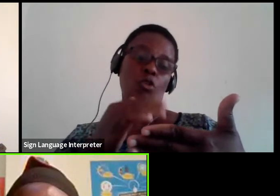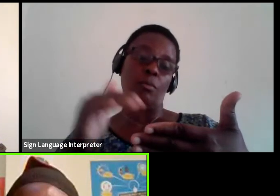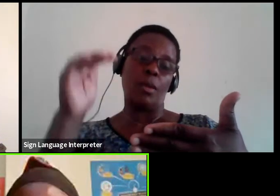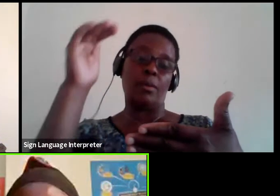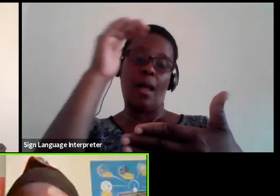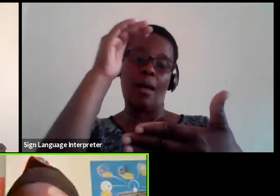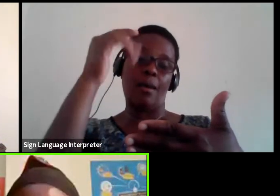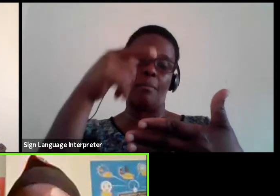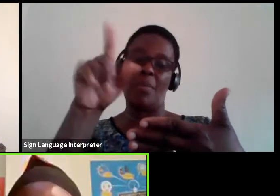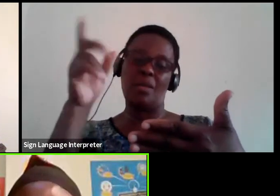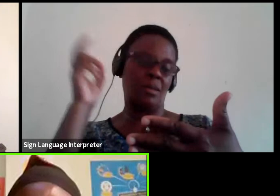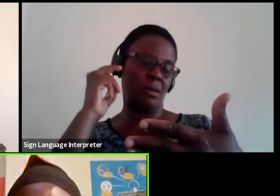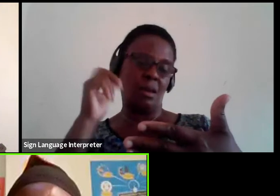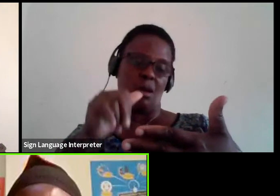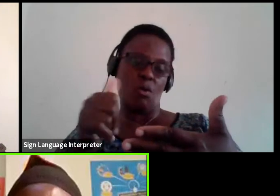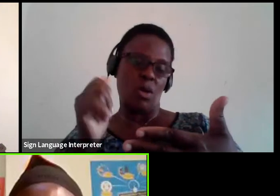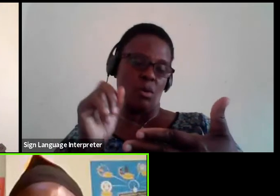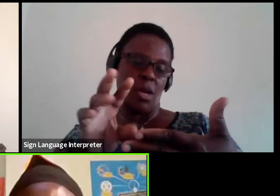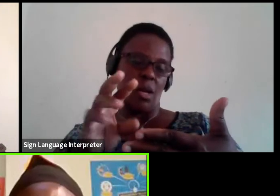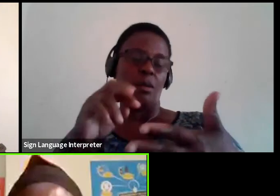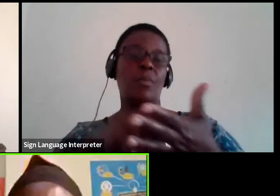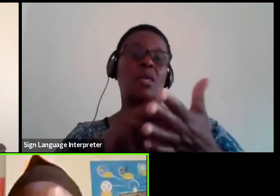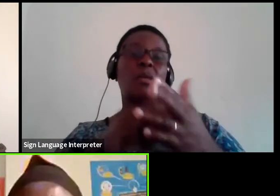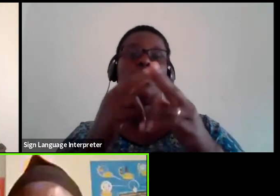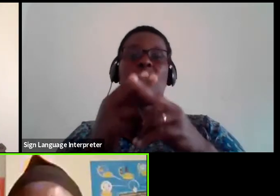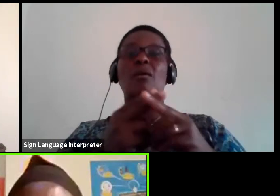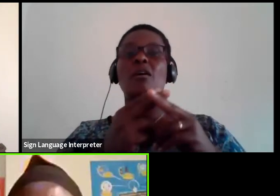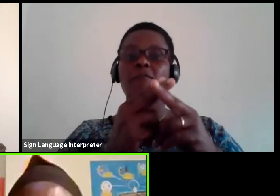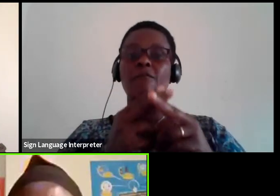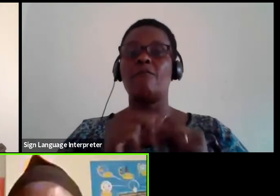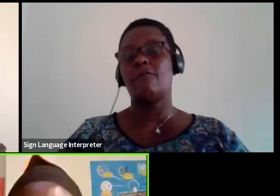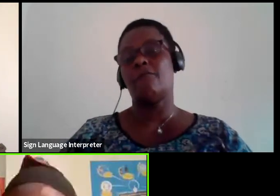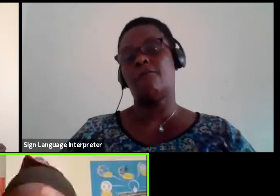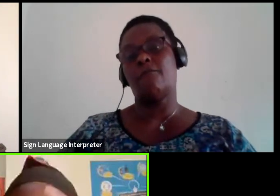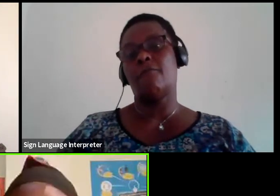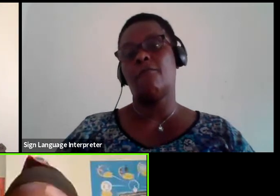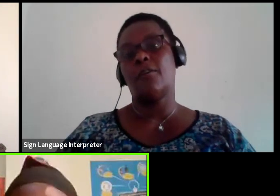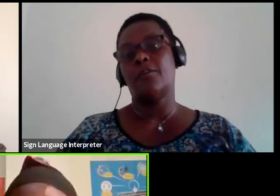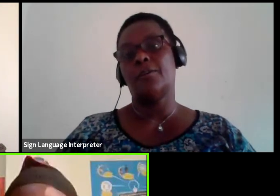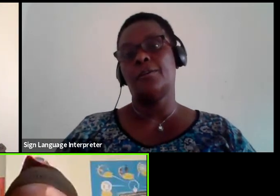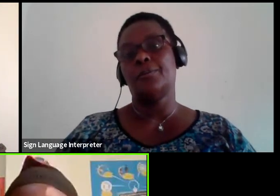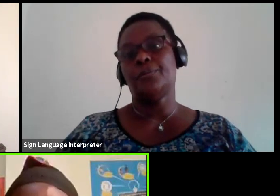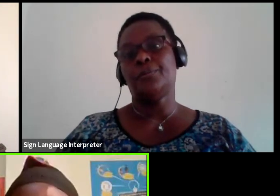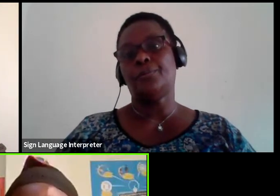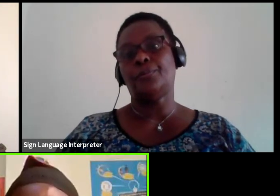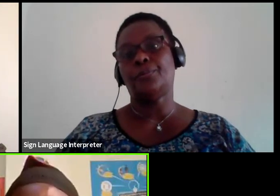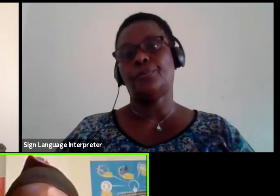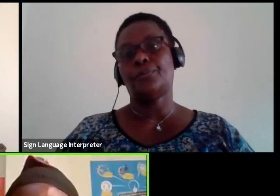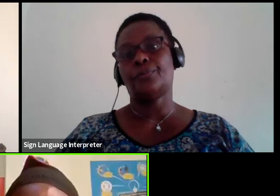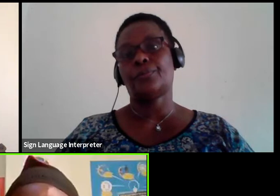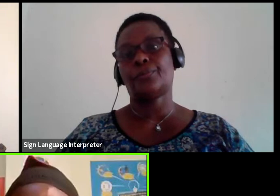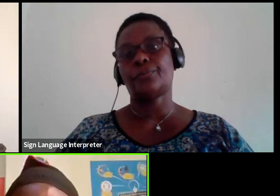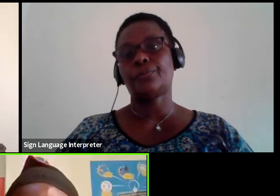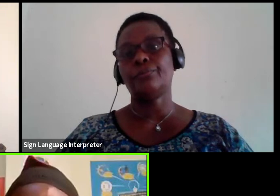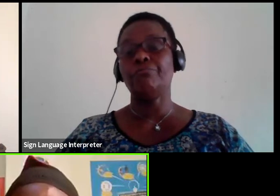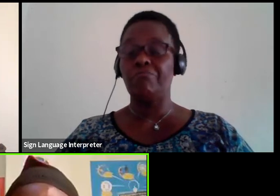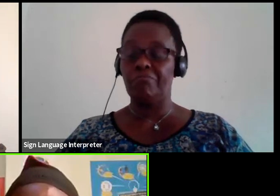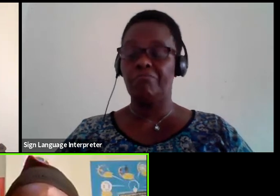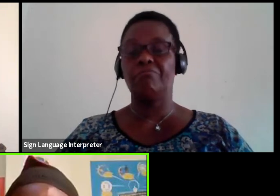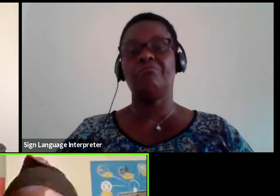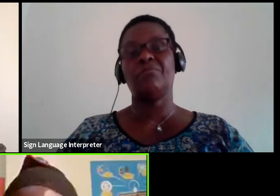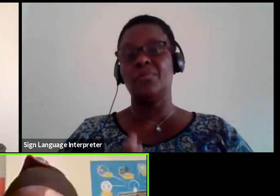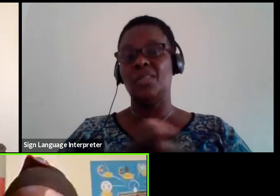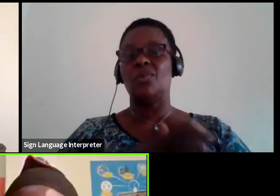careful. The times in which you're calling somebody, then has a beep, or it slows, you have like echoes and like there